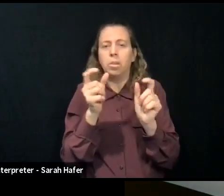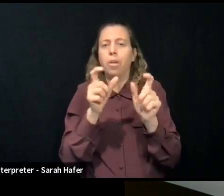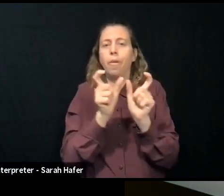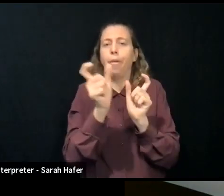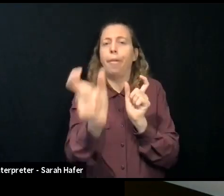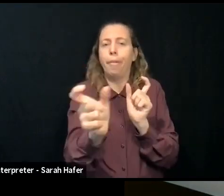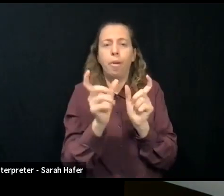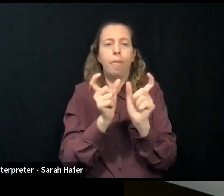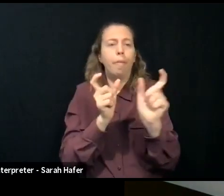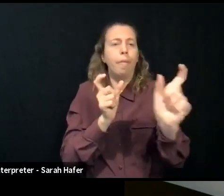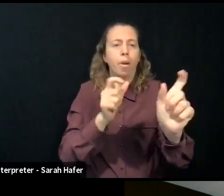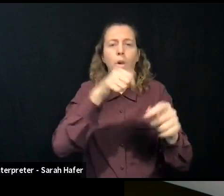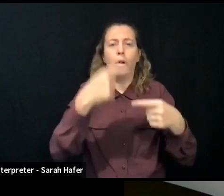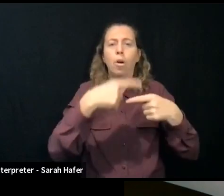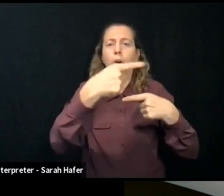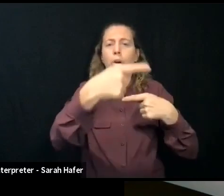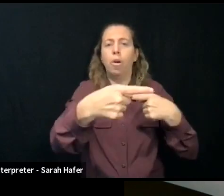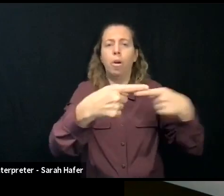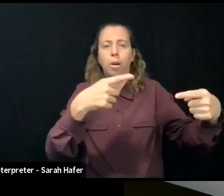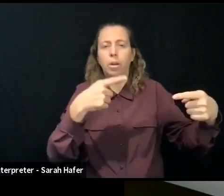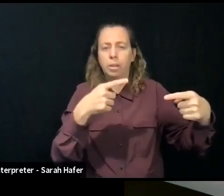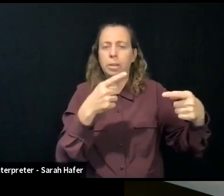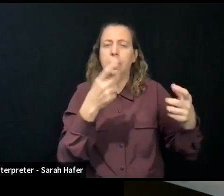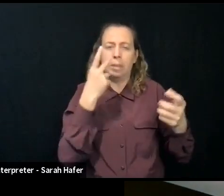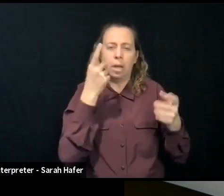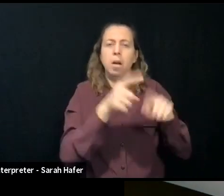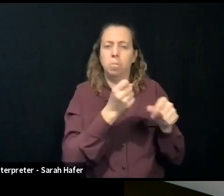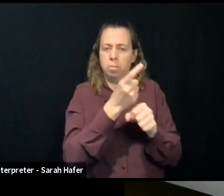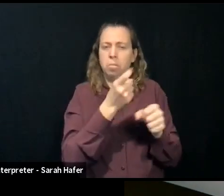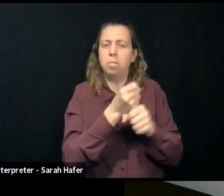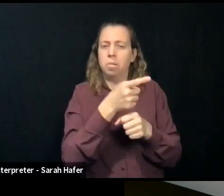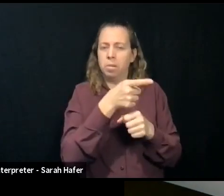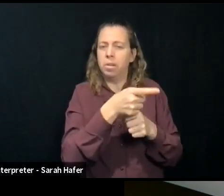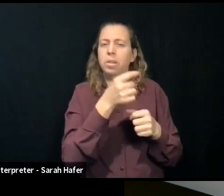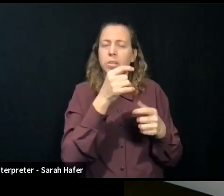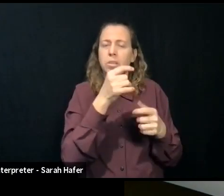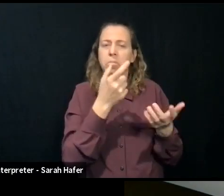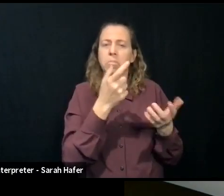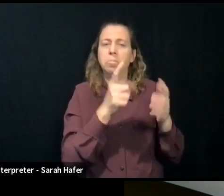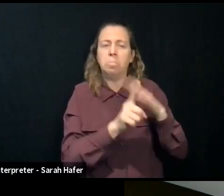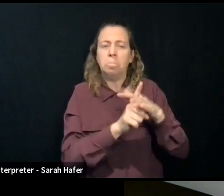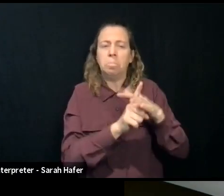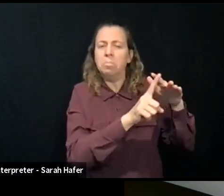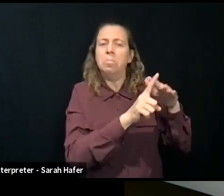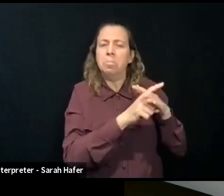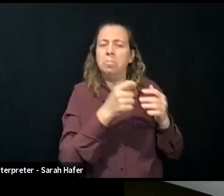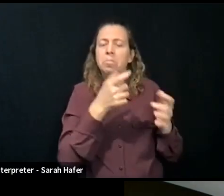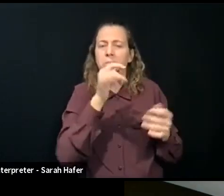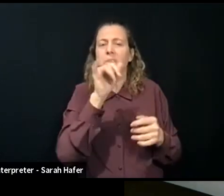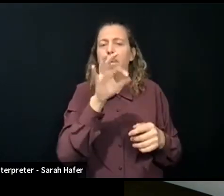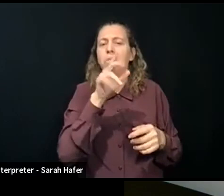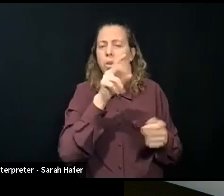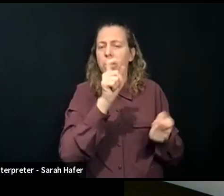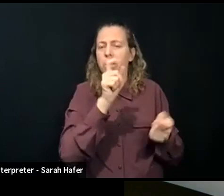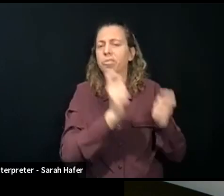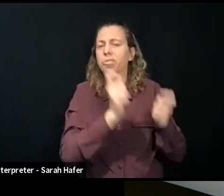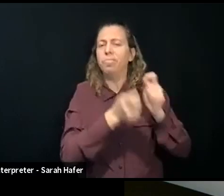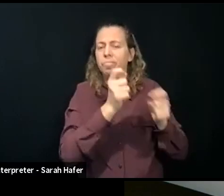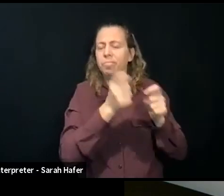the makeup of the virus to change dramatically and more or less instantly as a new virus is formed